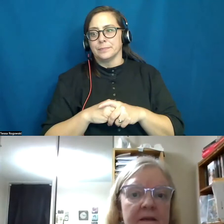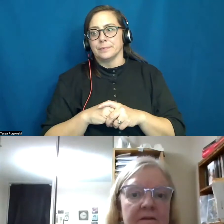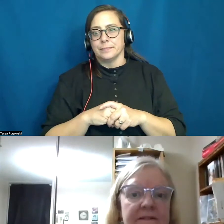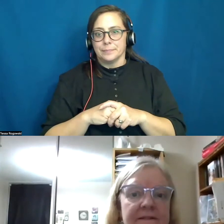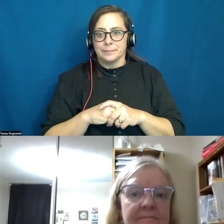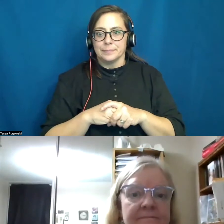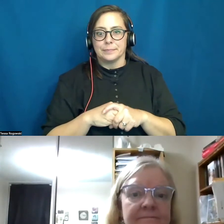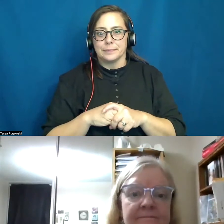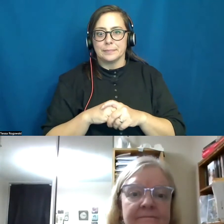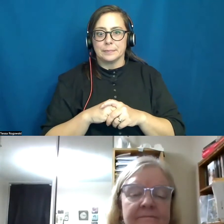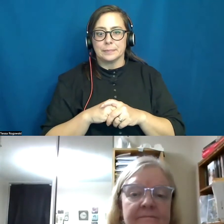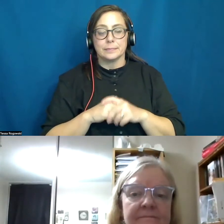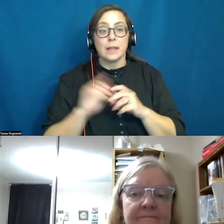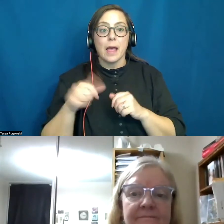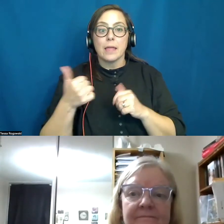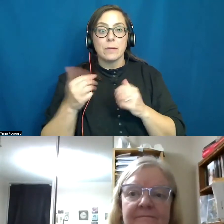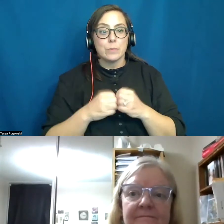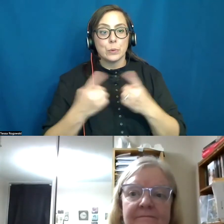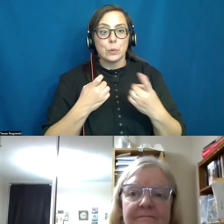Anybody else?